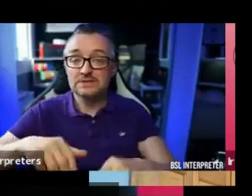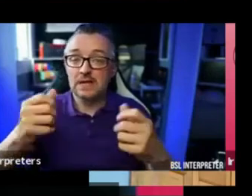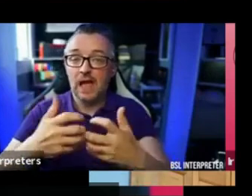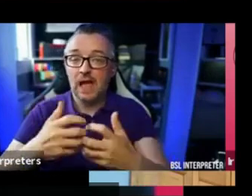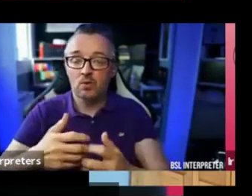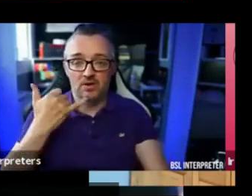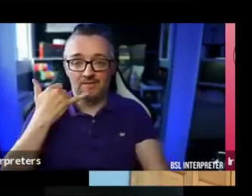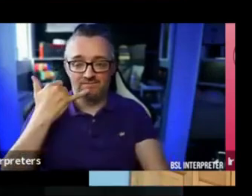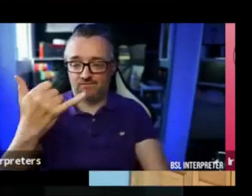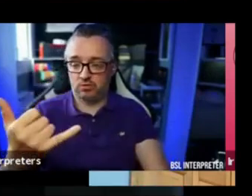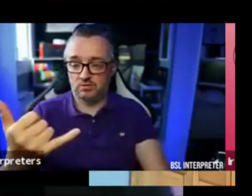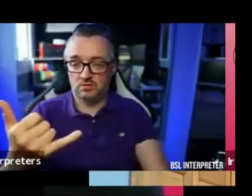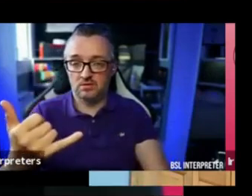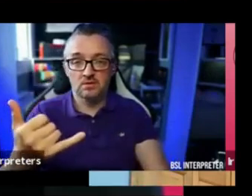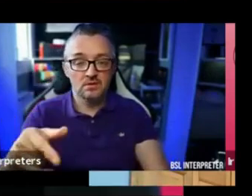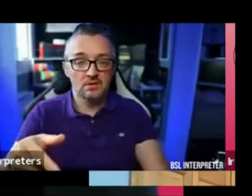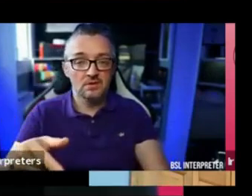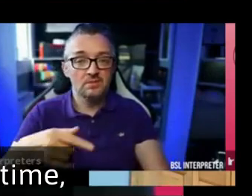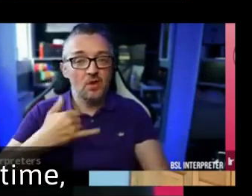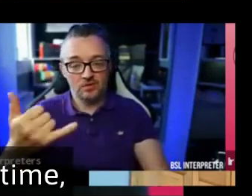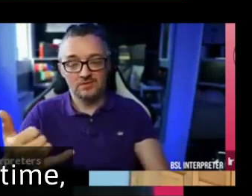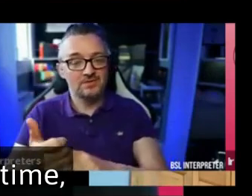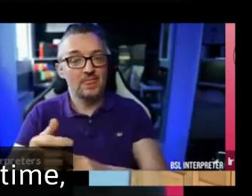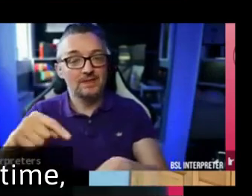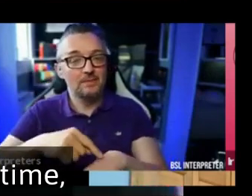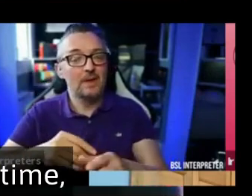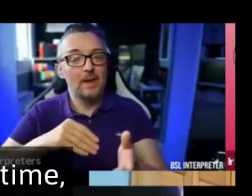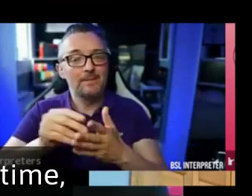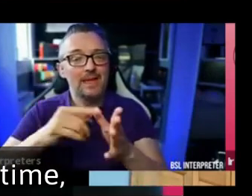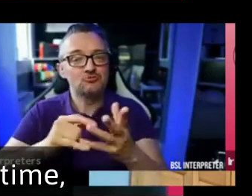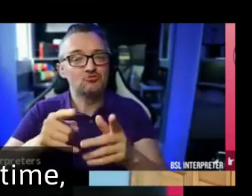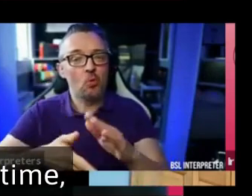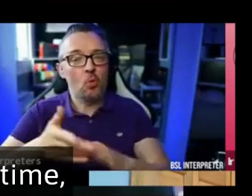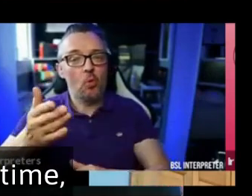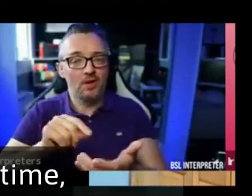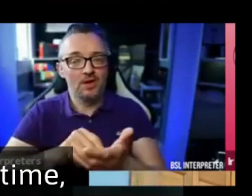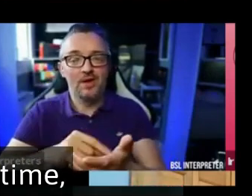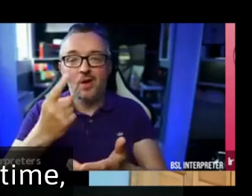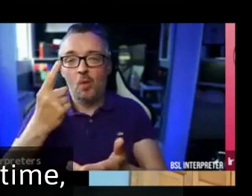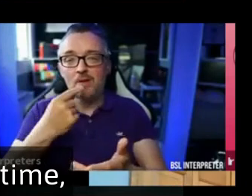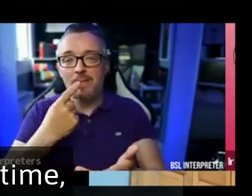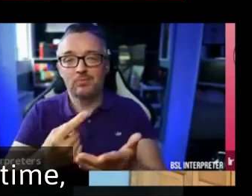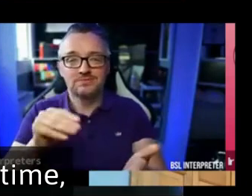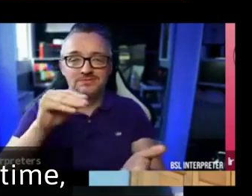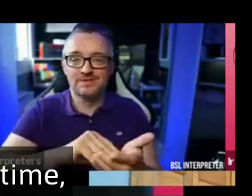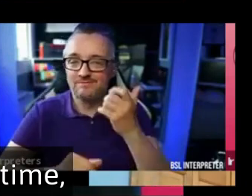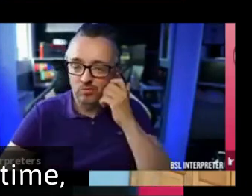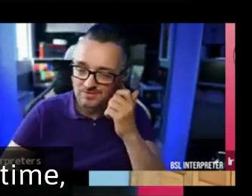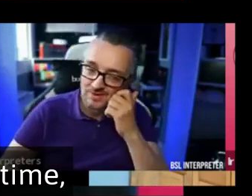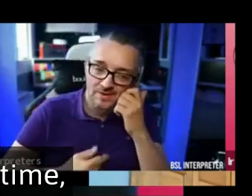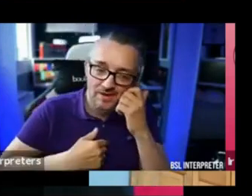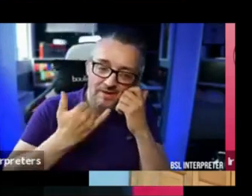with a phone call. And I have to say, as a carer, Henry, on a pay-as-you-go phone call at the time, putting £1 of credit in my